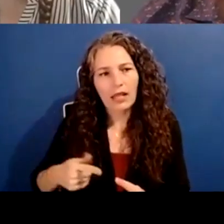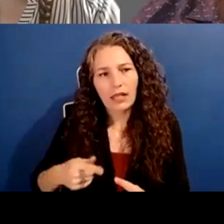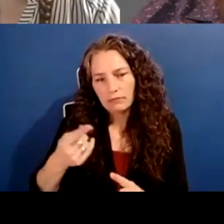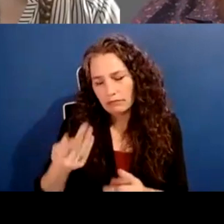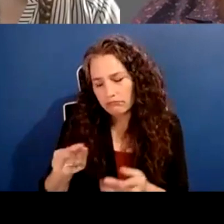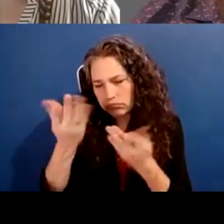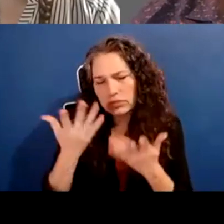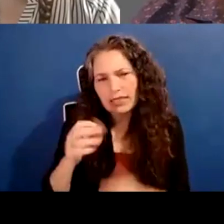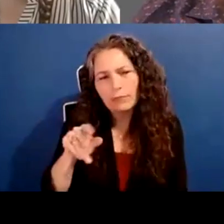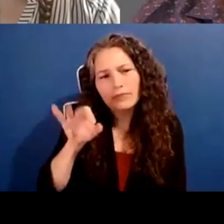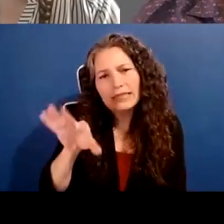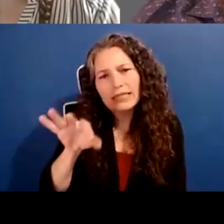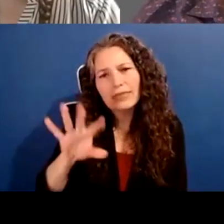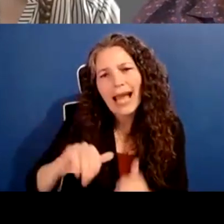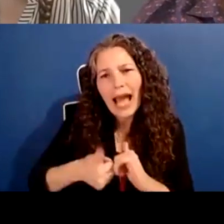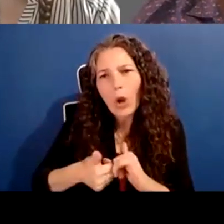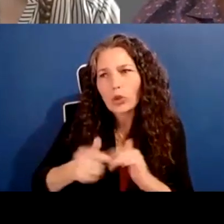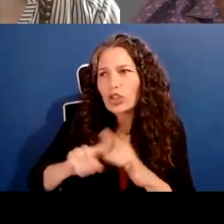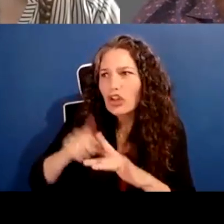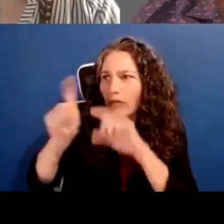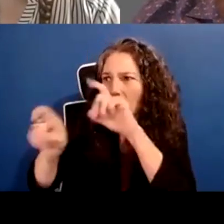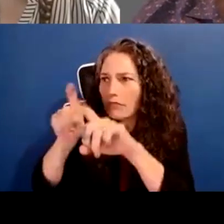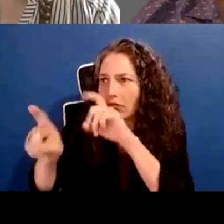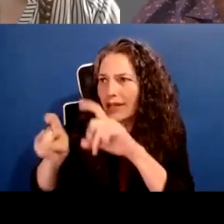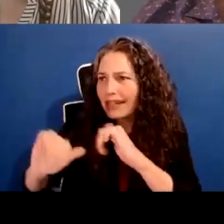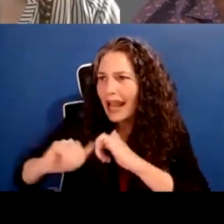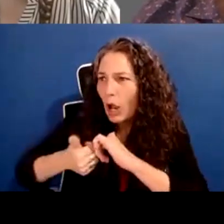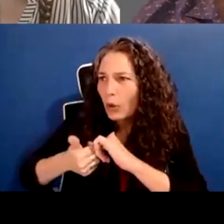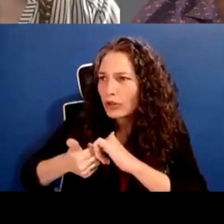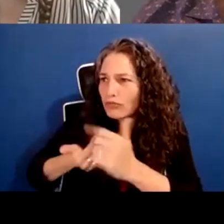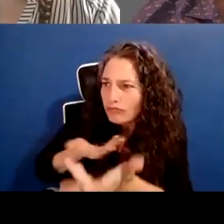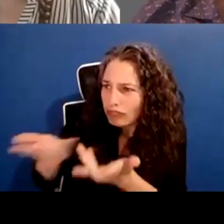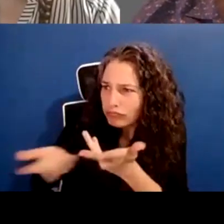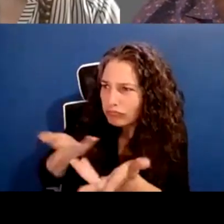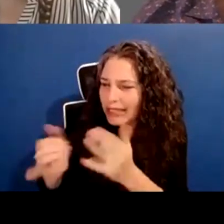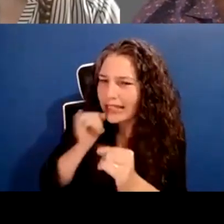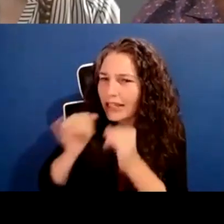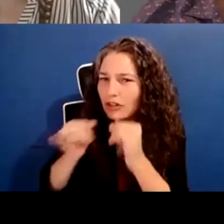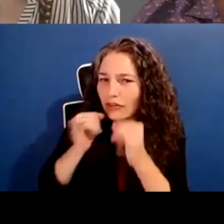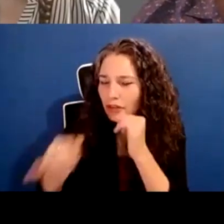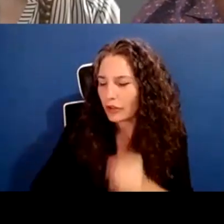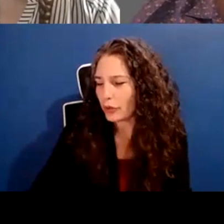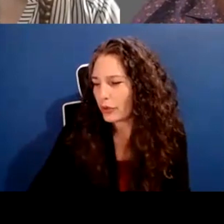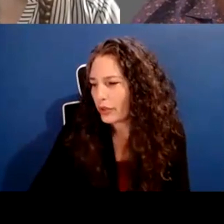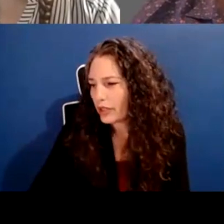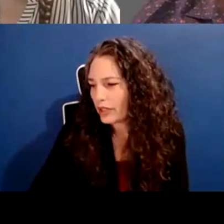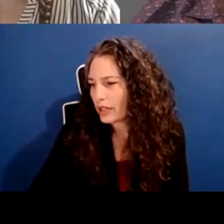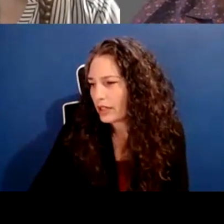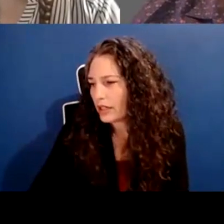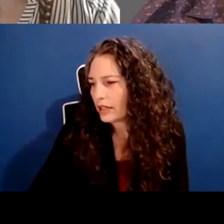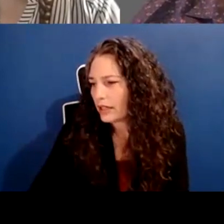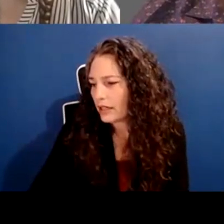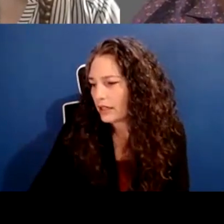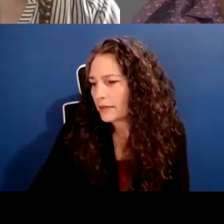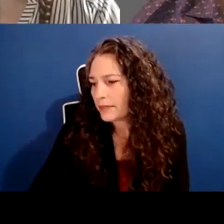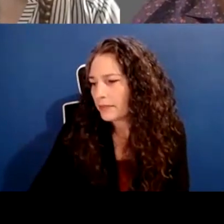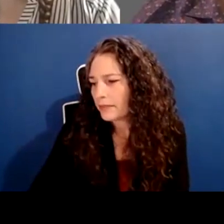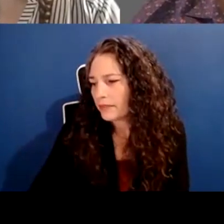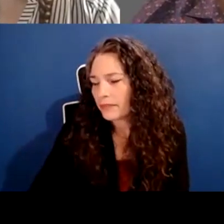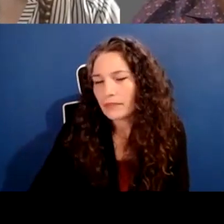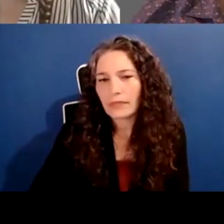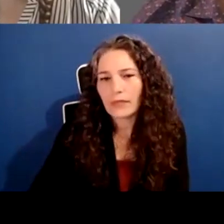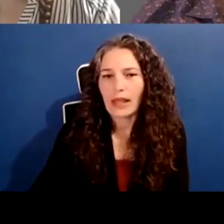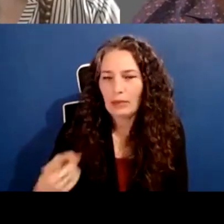an interview? And did you gain, I mean, you've spoken so eloquently so far, so obviously the answer is yes, but did you gain public